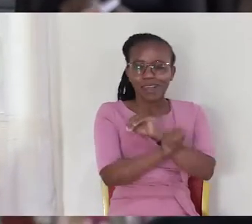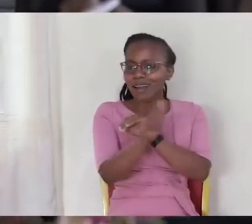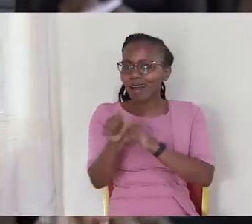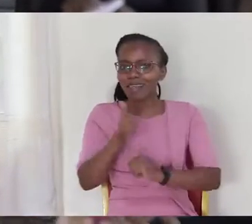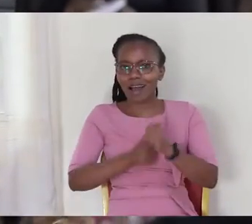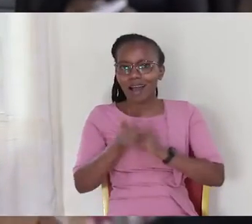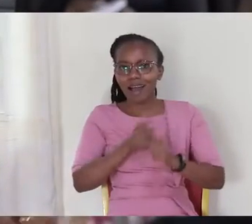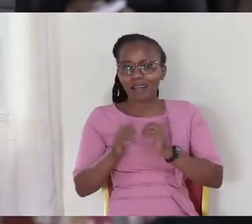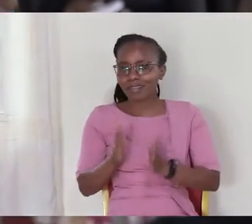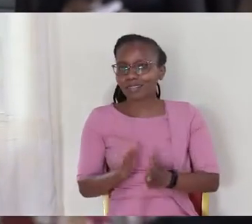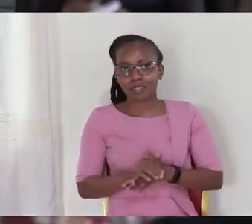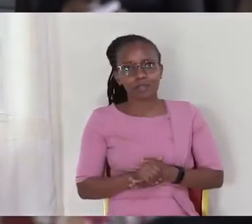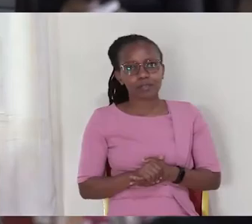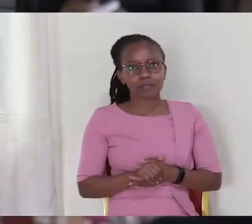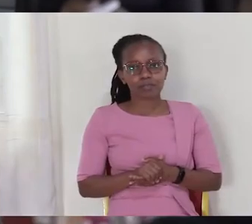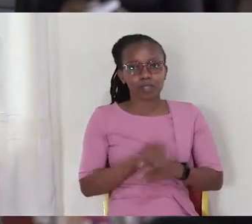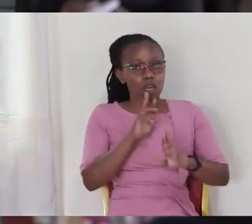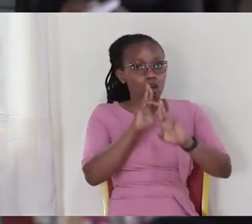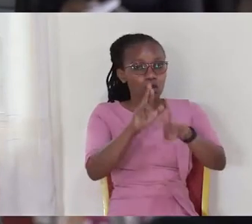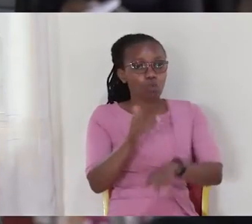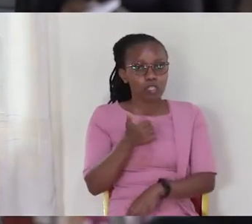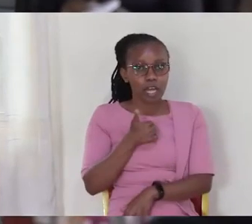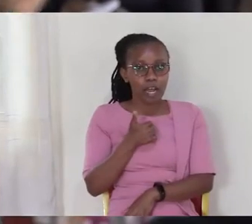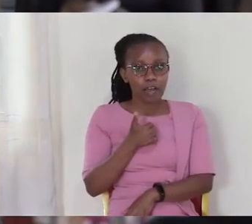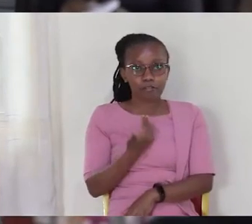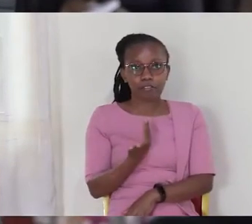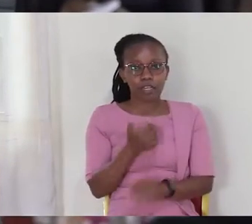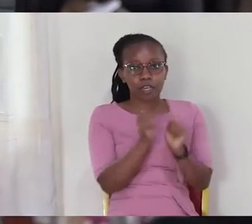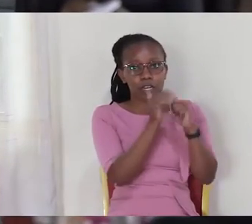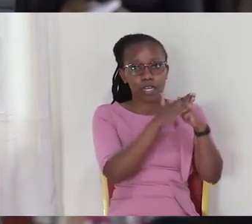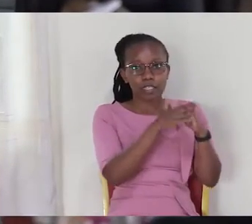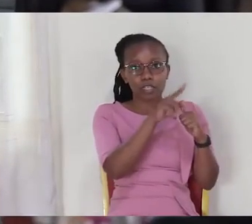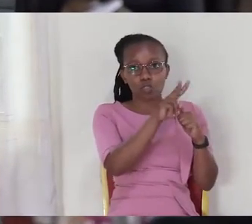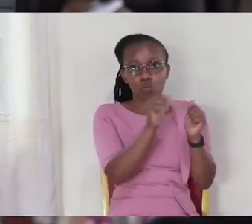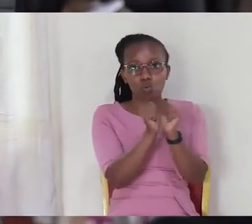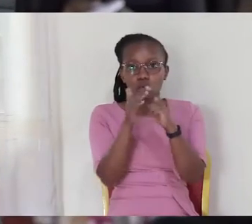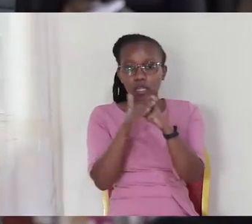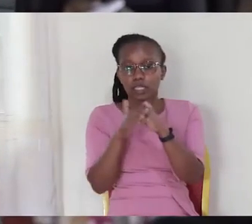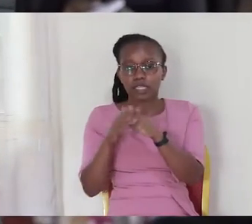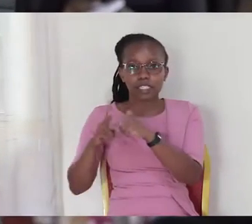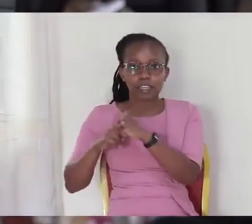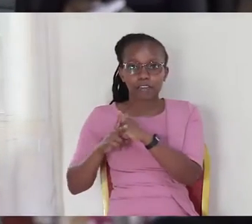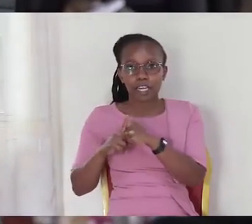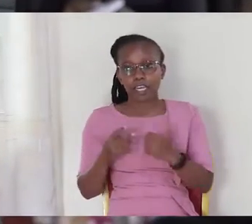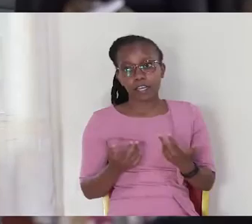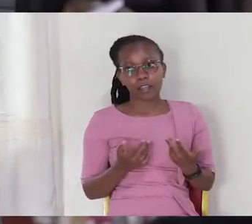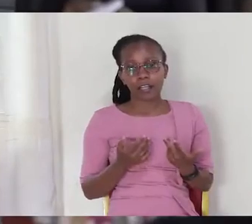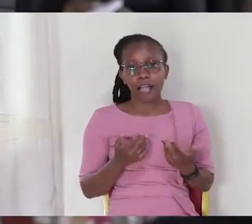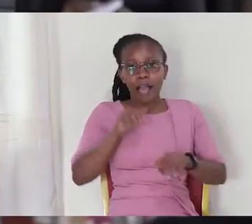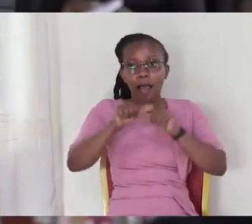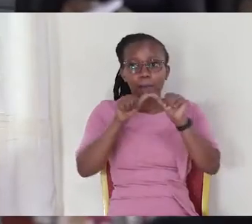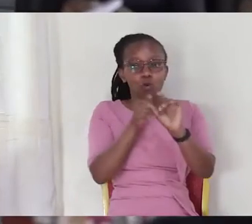who commit it. There's a report KJRC did of 1992-1997 called Killing the Vote, State-Sponsored